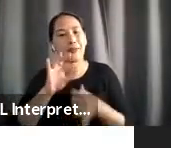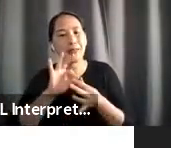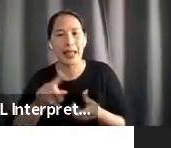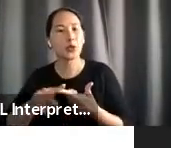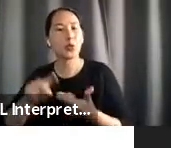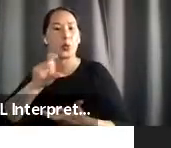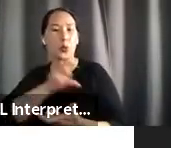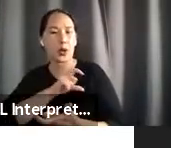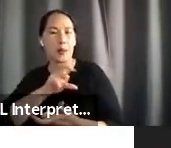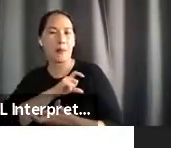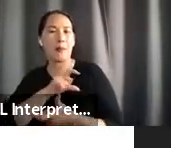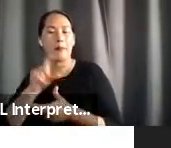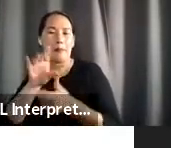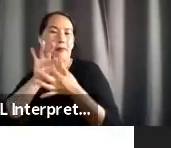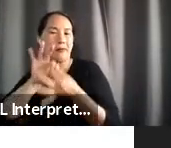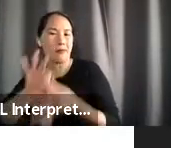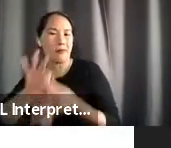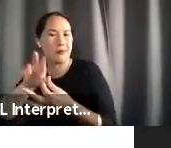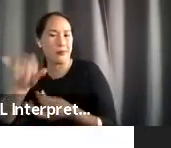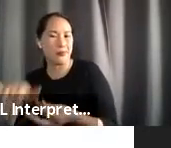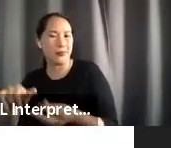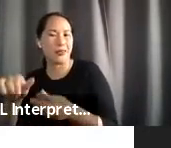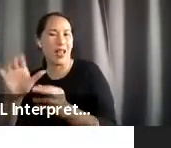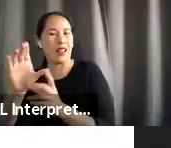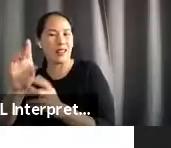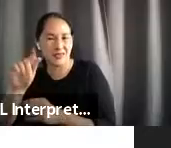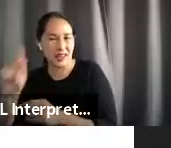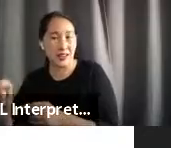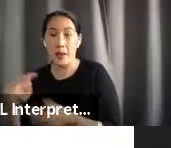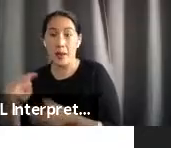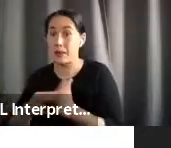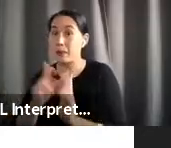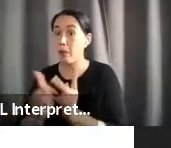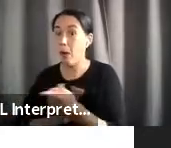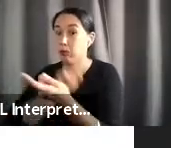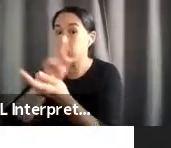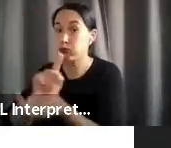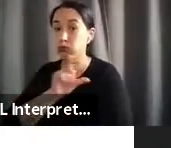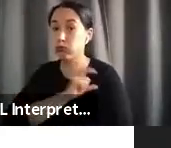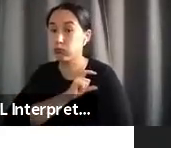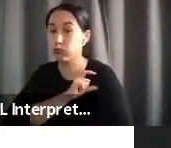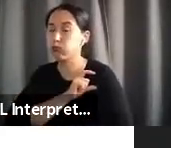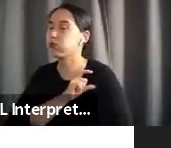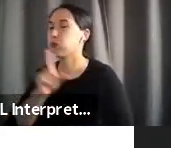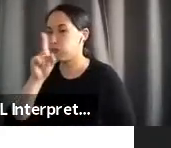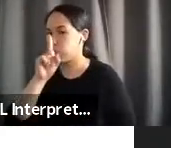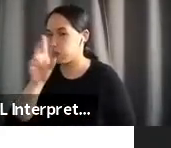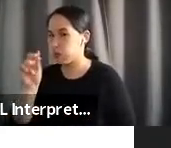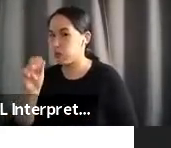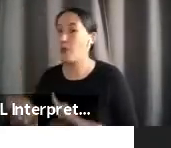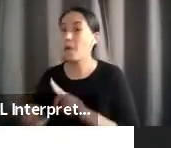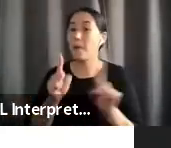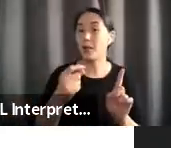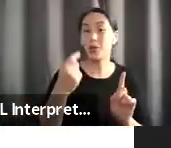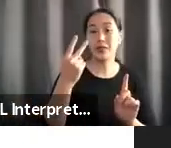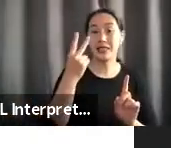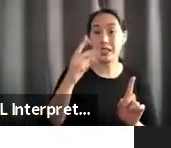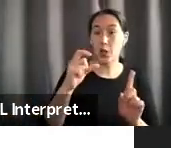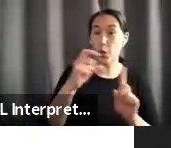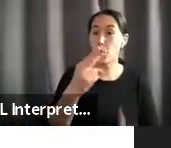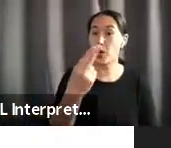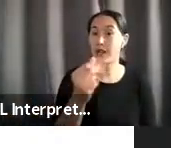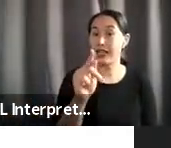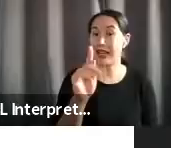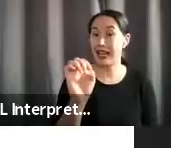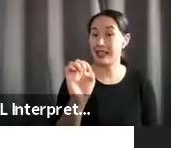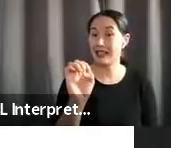doesn't necessarily mean that people went to the police, obviously, right? But here we see this term hate again, and this can mean a whole